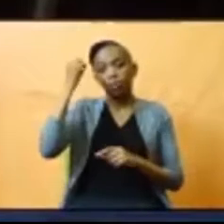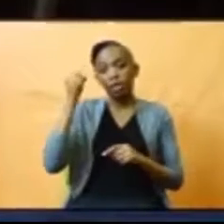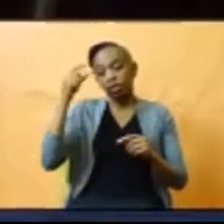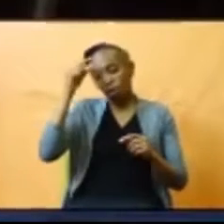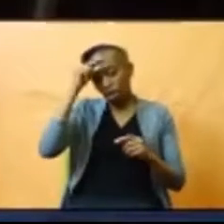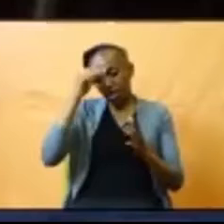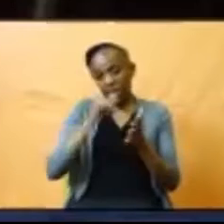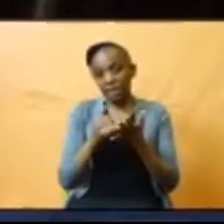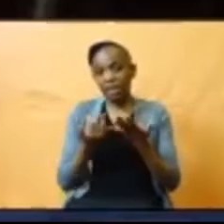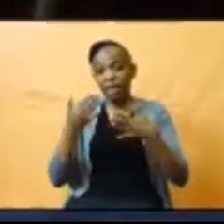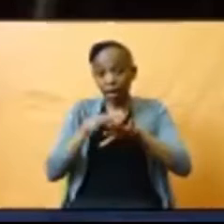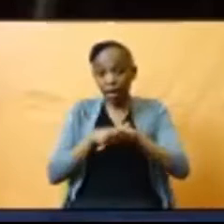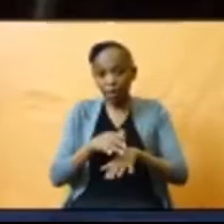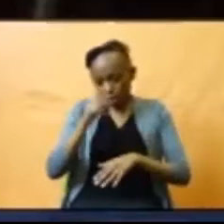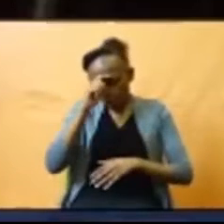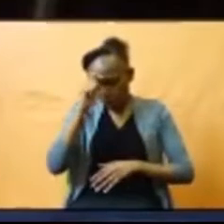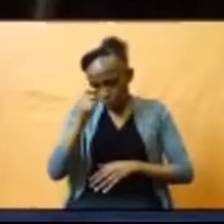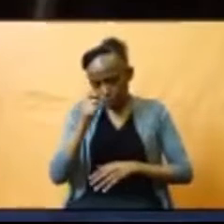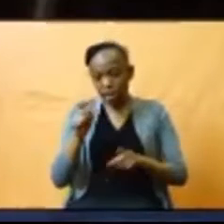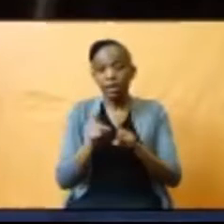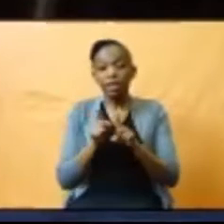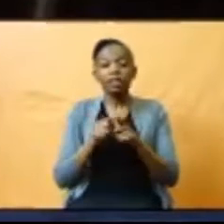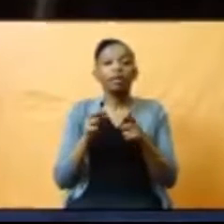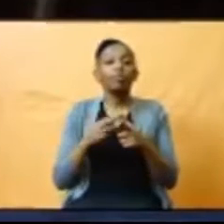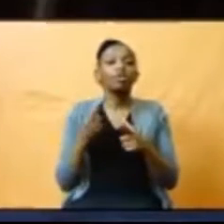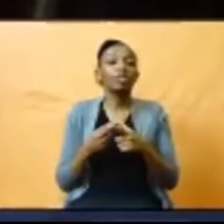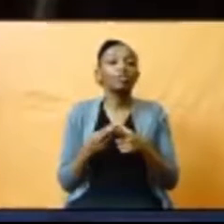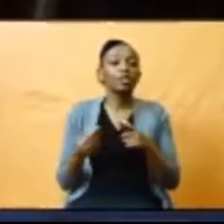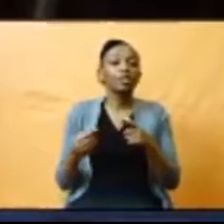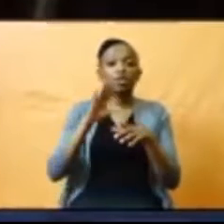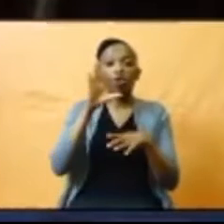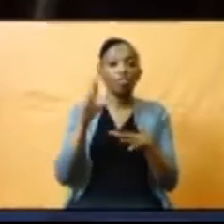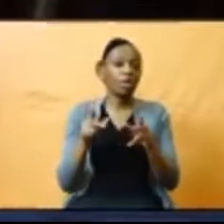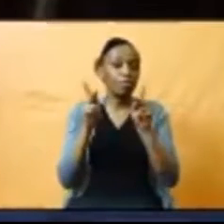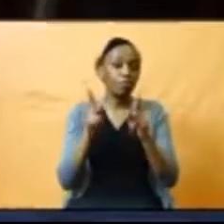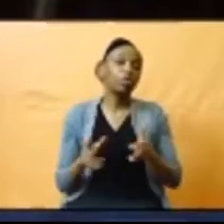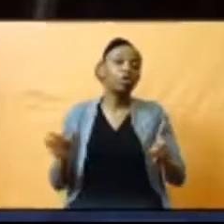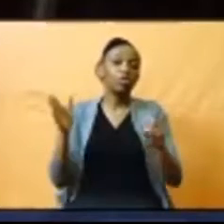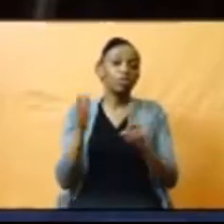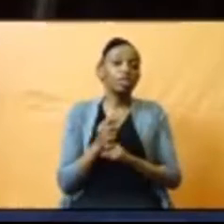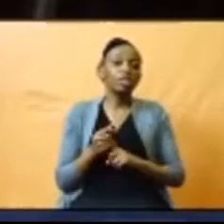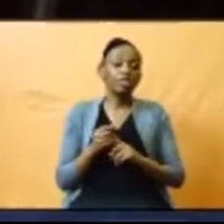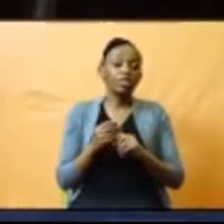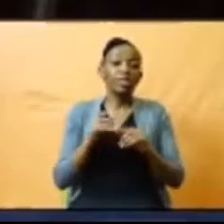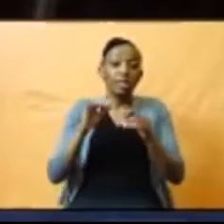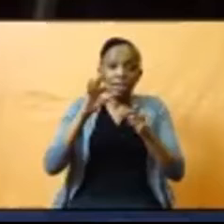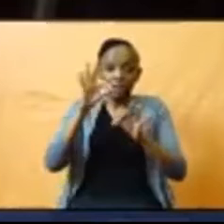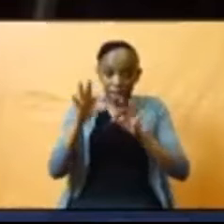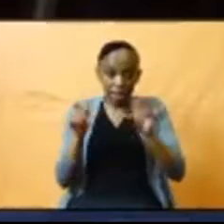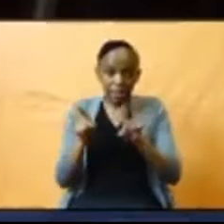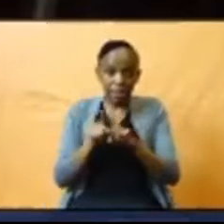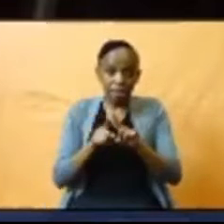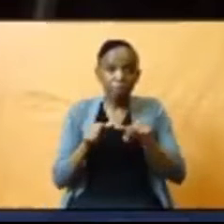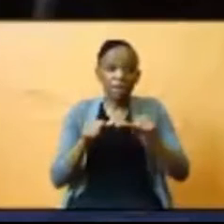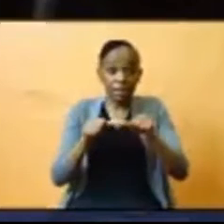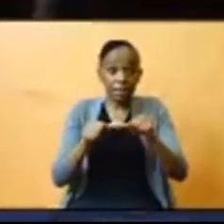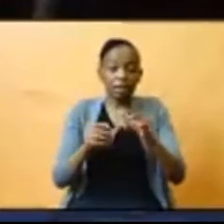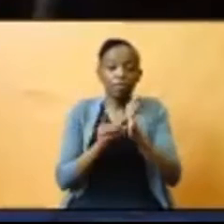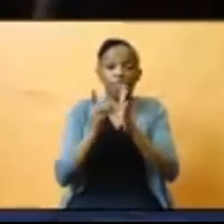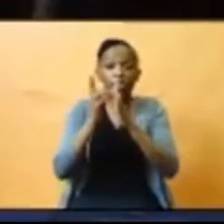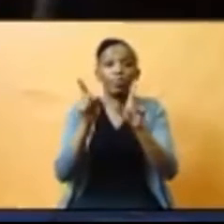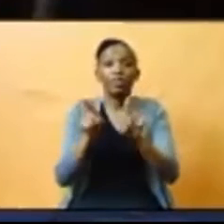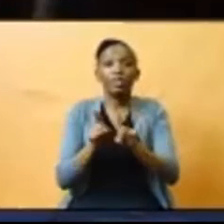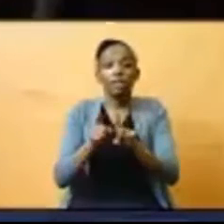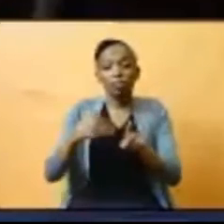that harnesses the dignity, agency, and resourcefulness of African people to achieve just and sustainable development. She